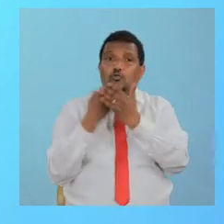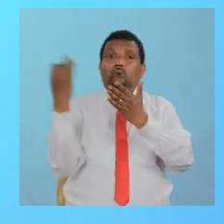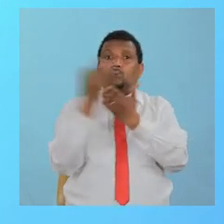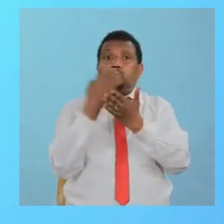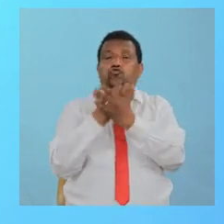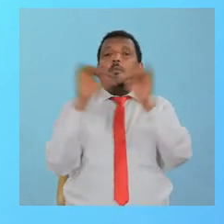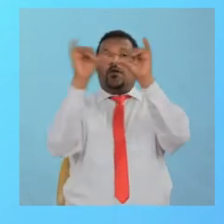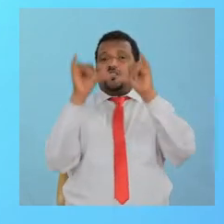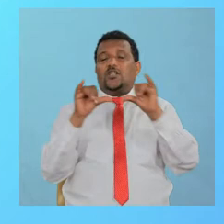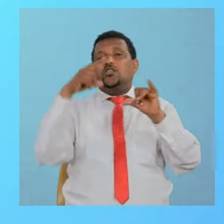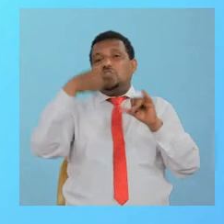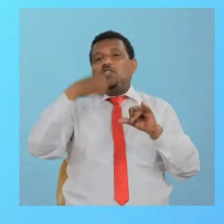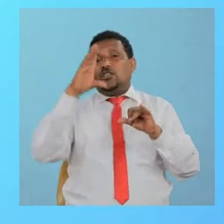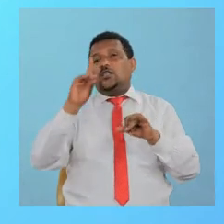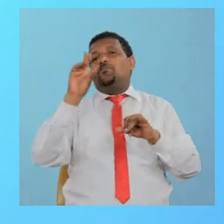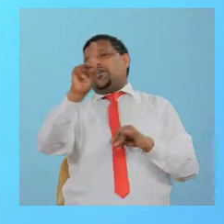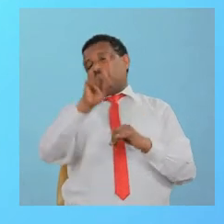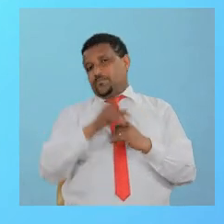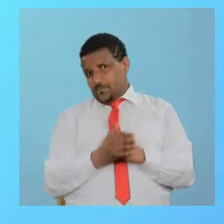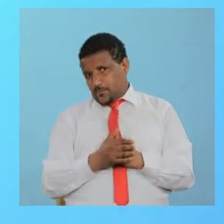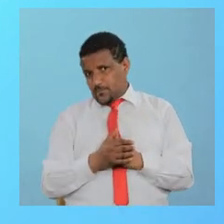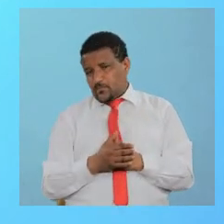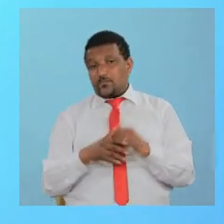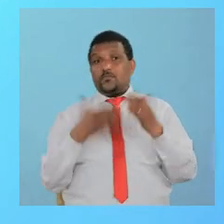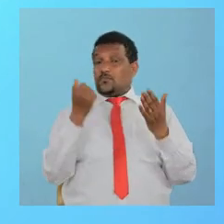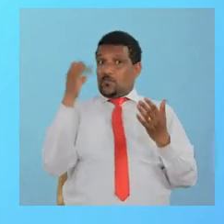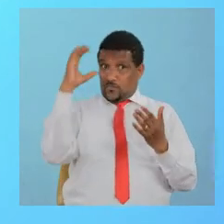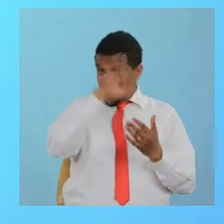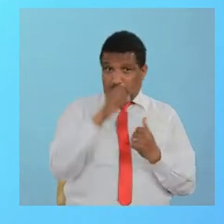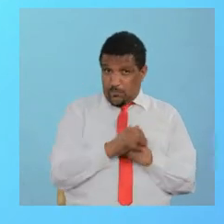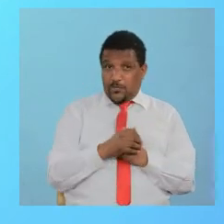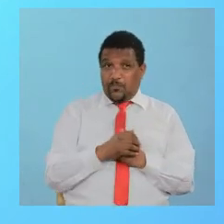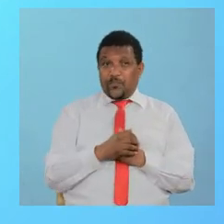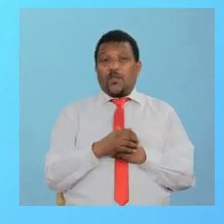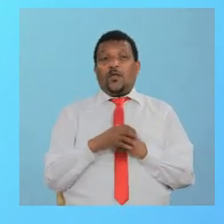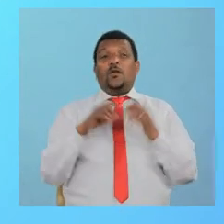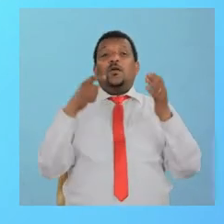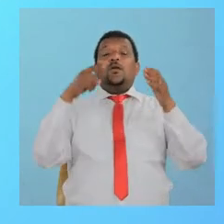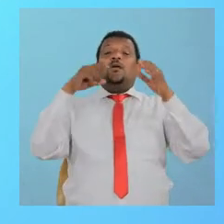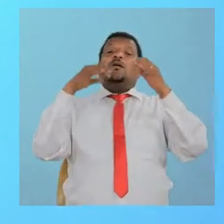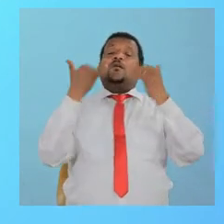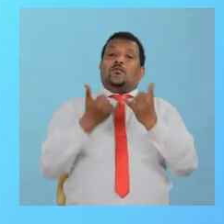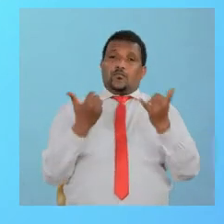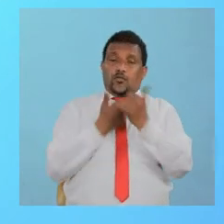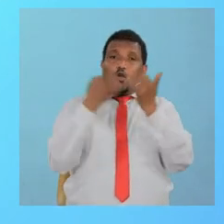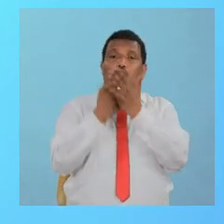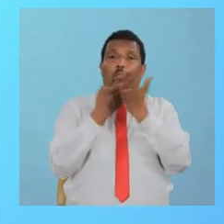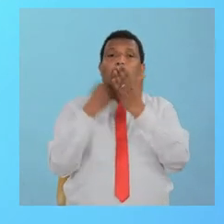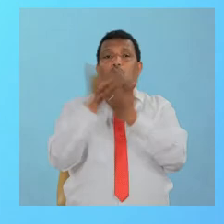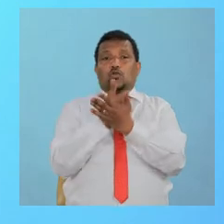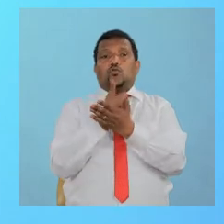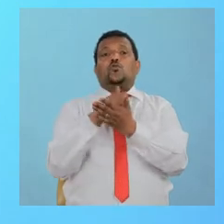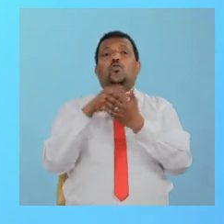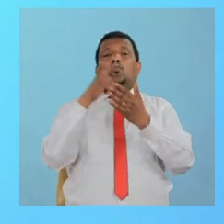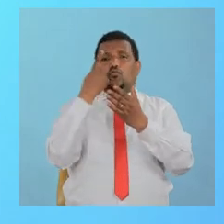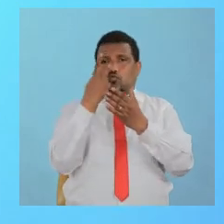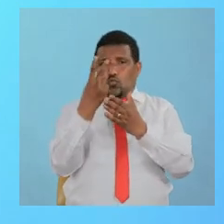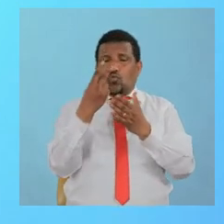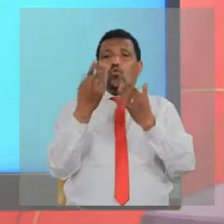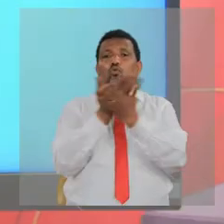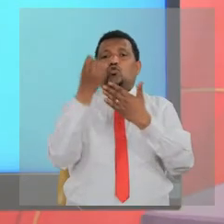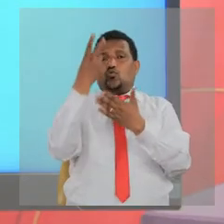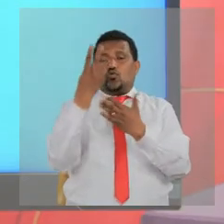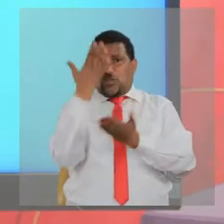can measure GDP. Suppose, for example, the following hypothetical economy produces only two goods and two